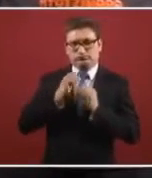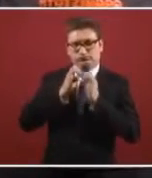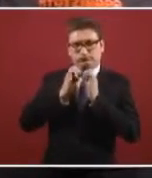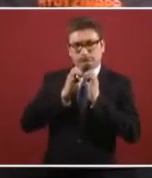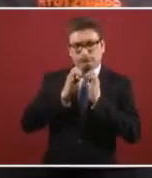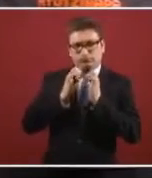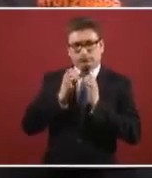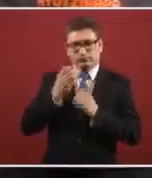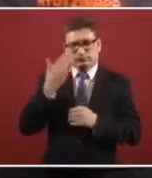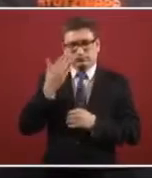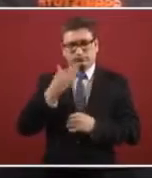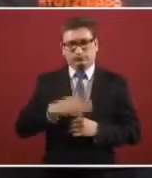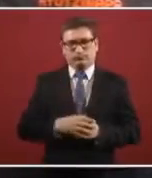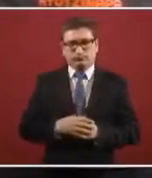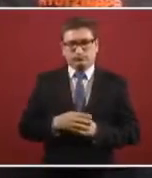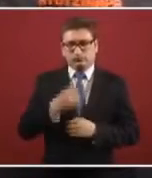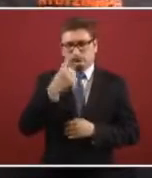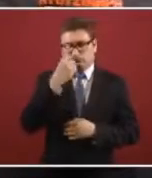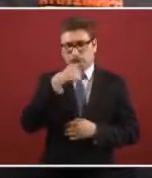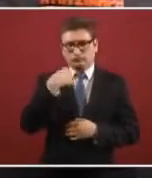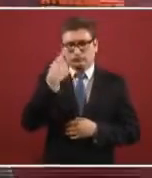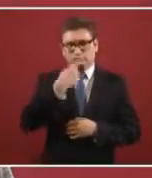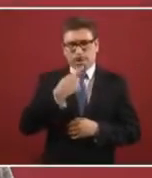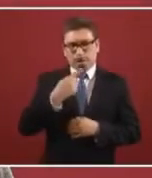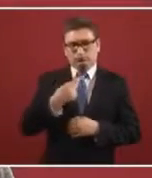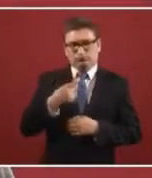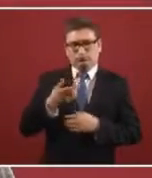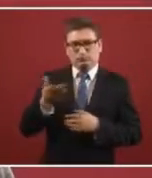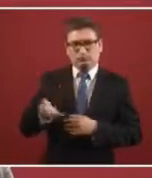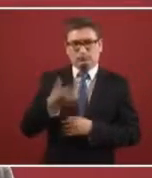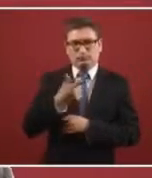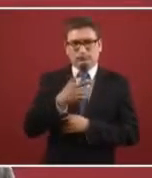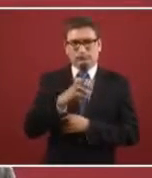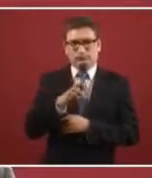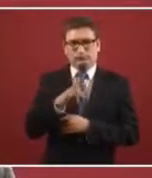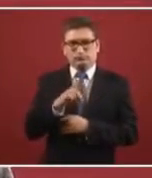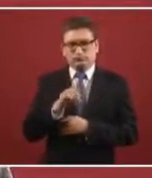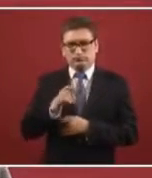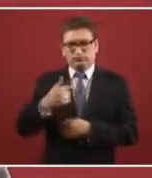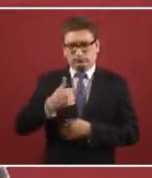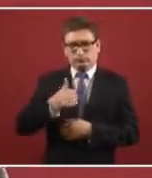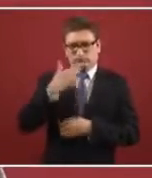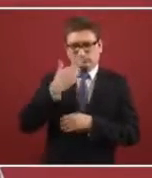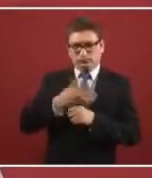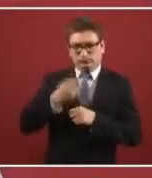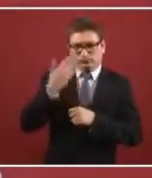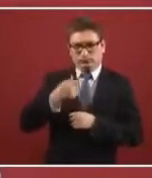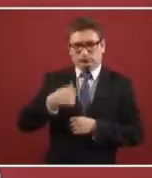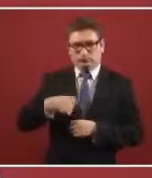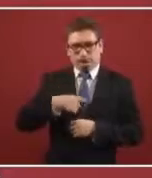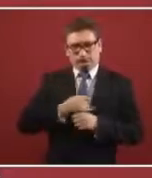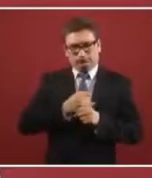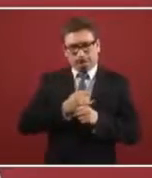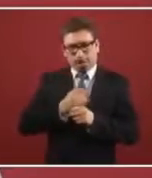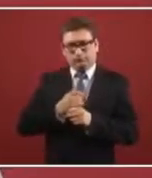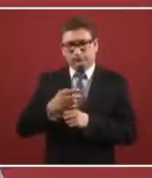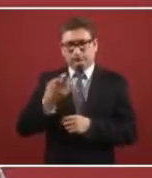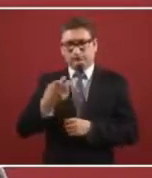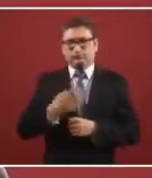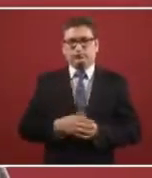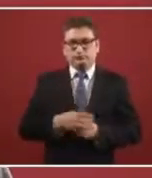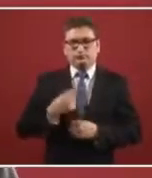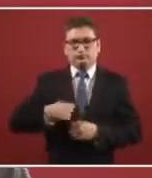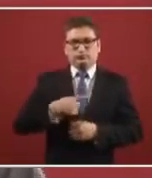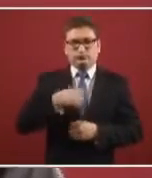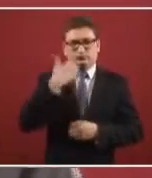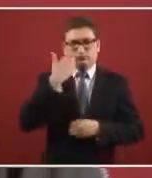que a interview lo largo that de is una being hora done los hizo Gerardo based Villamil, on what titular they're del doing on the sistema, investigation and on their queremos system, utilizar los